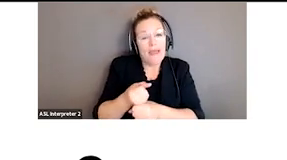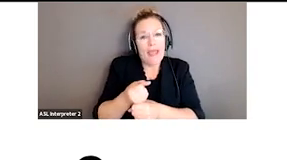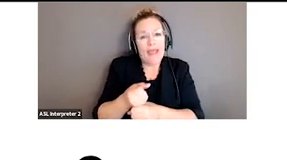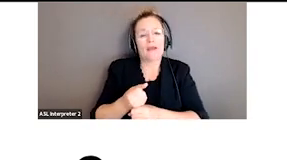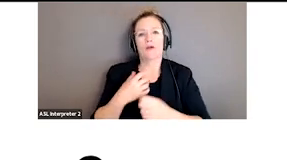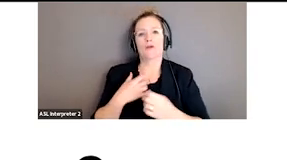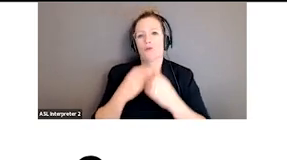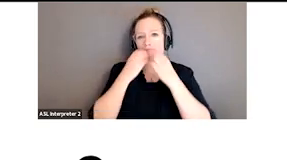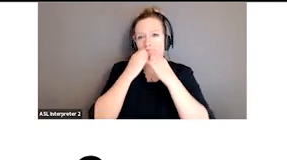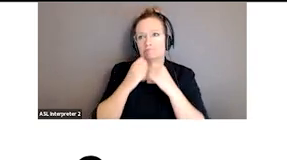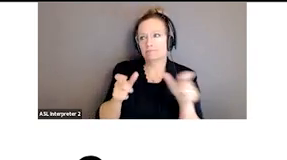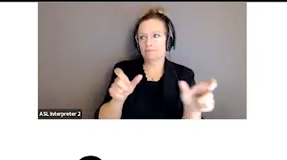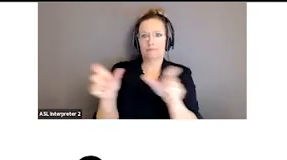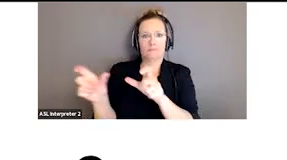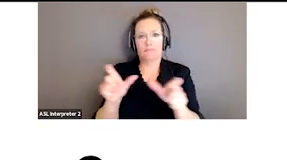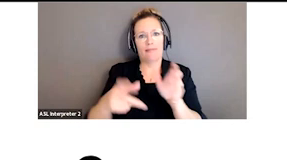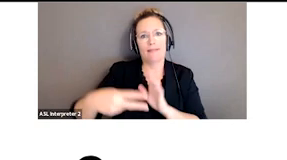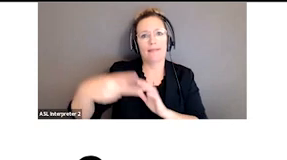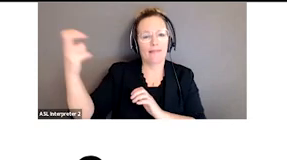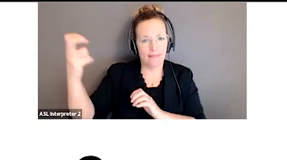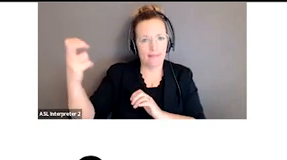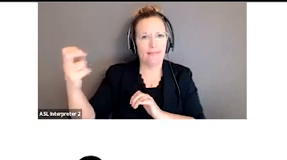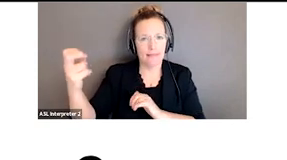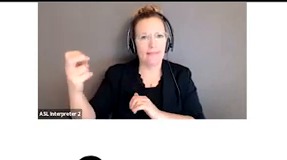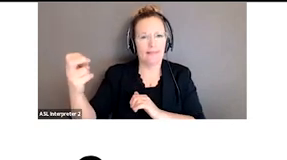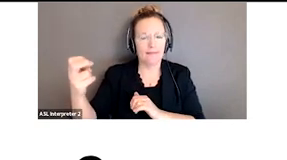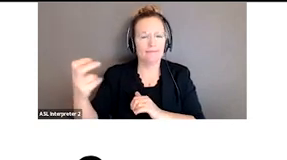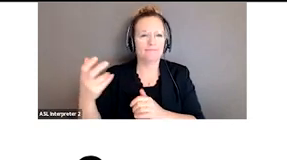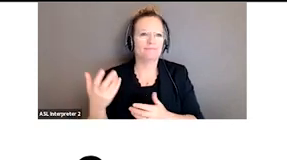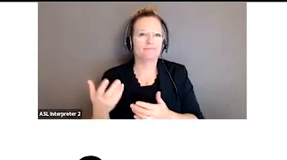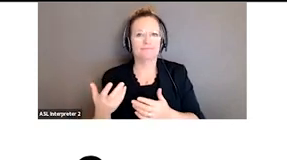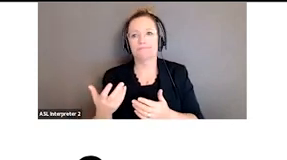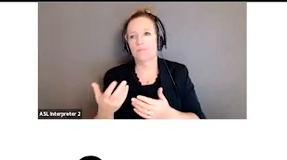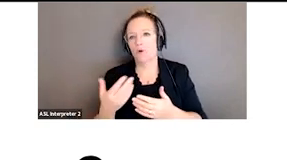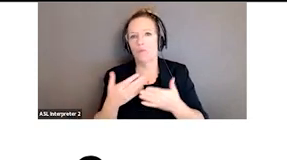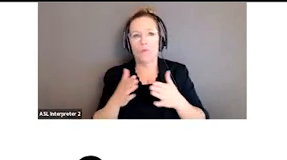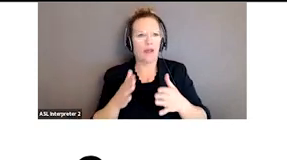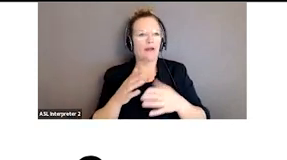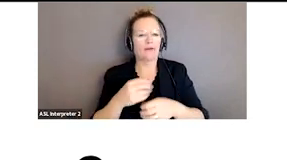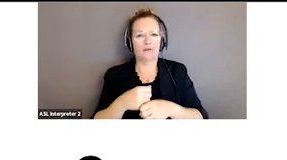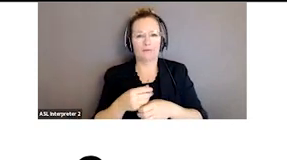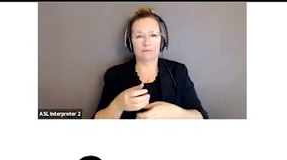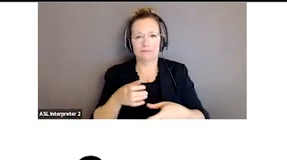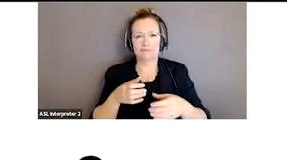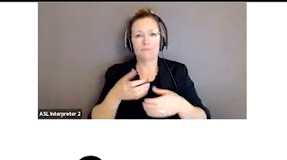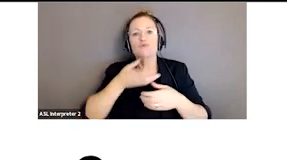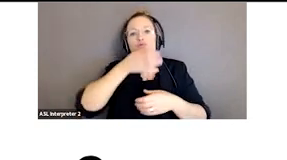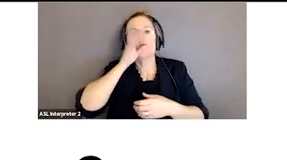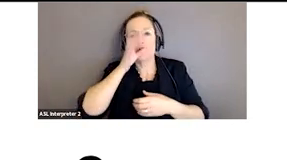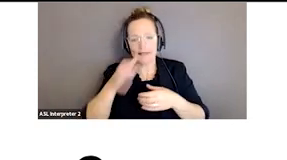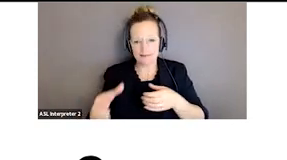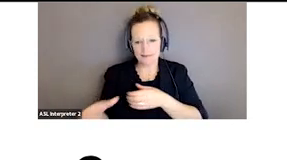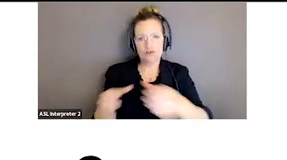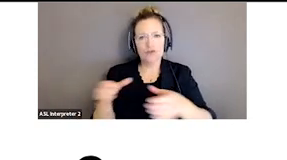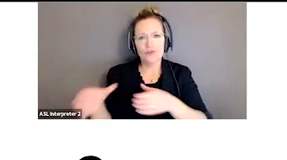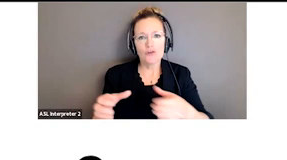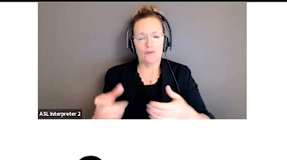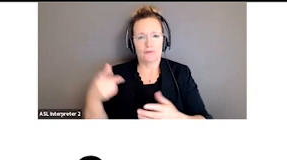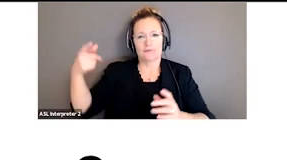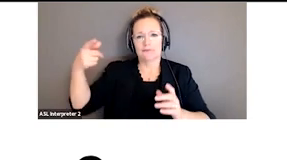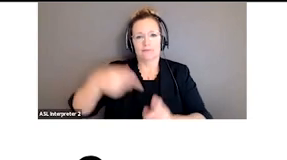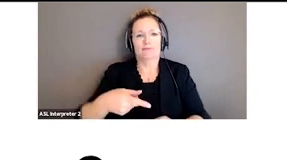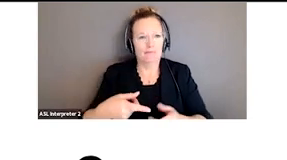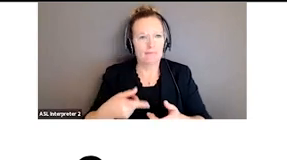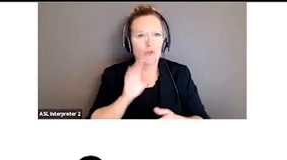product or the drink that is new and improved. So it really depends on the specifics of the situation